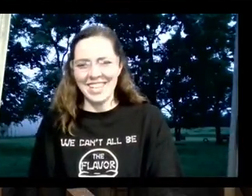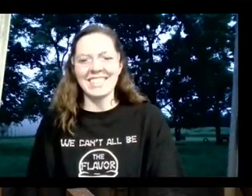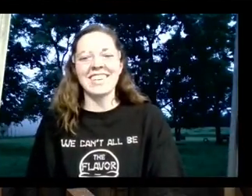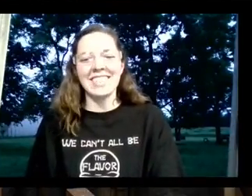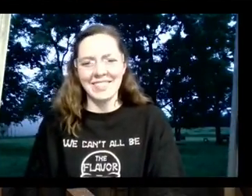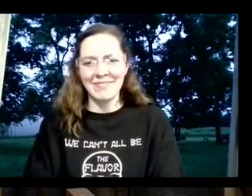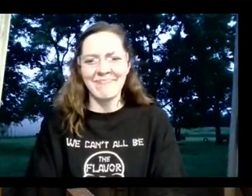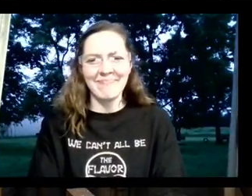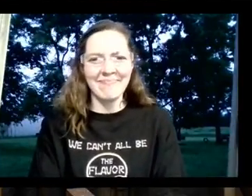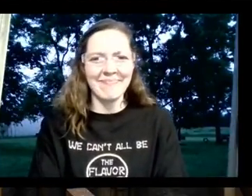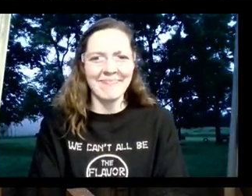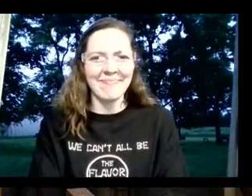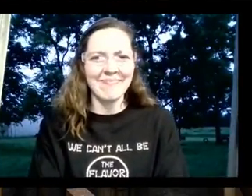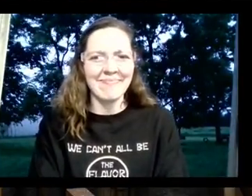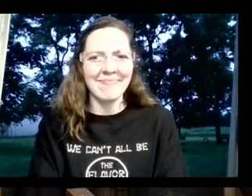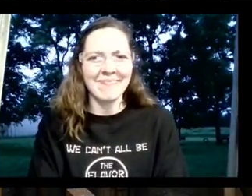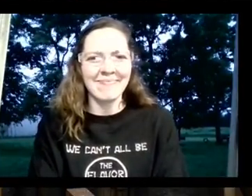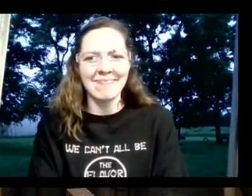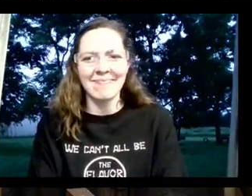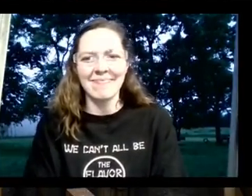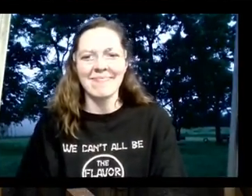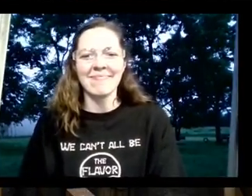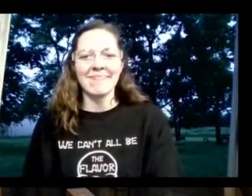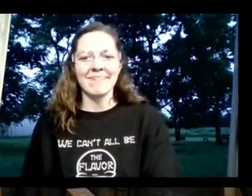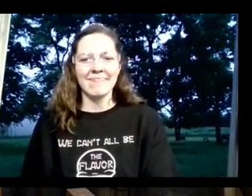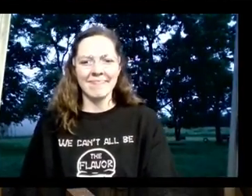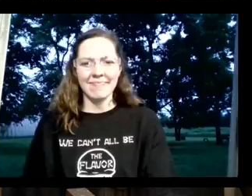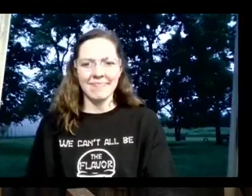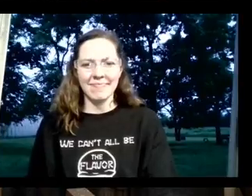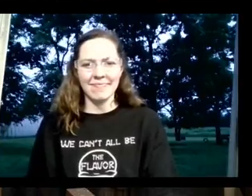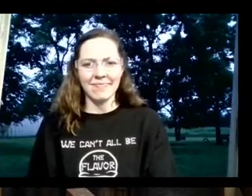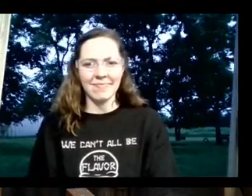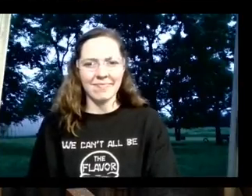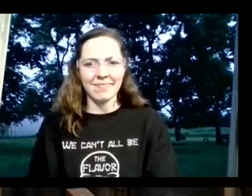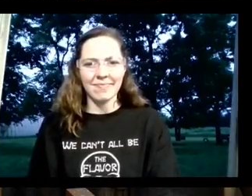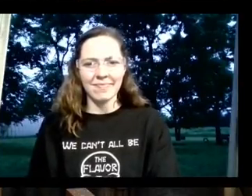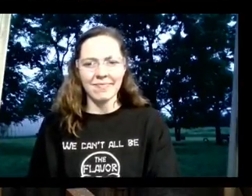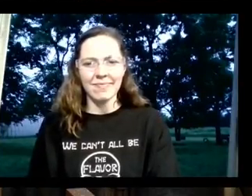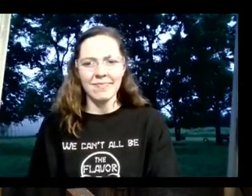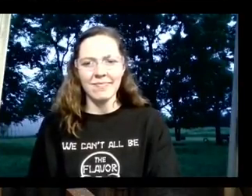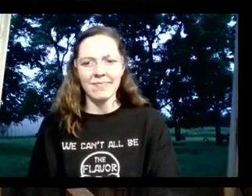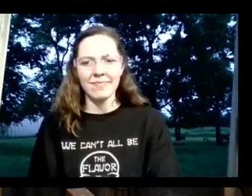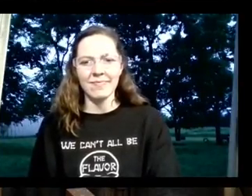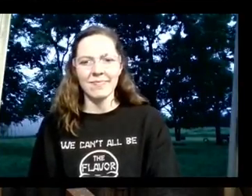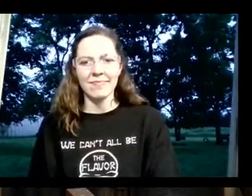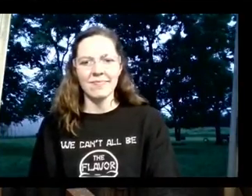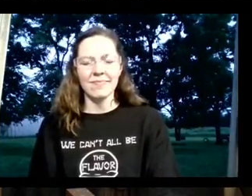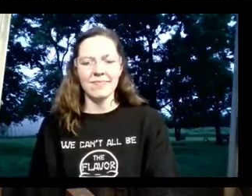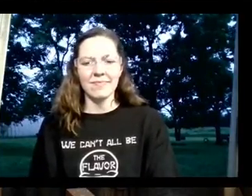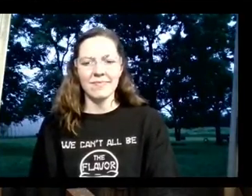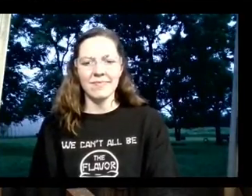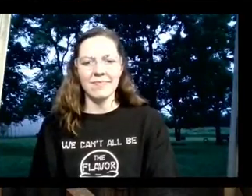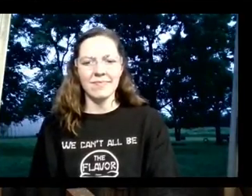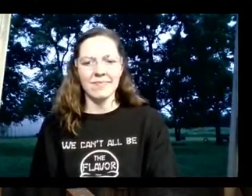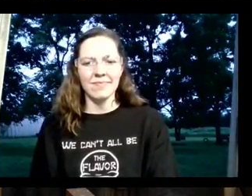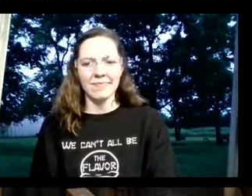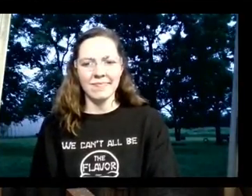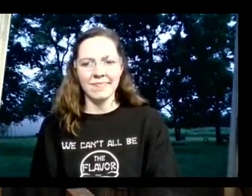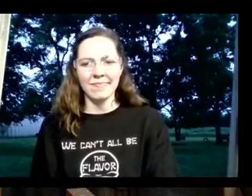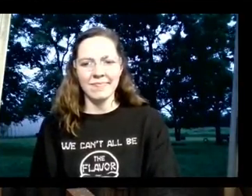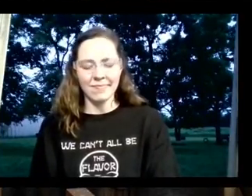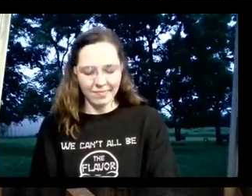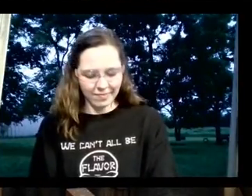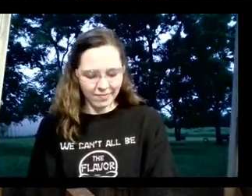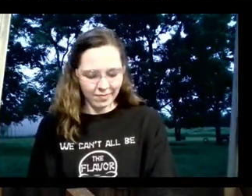How's that sound? Sounds good. Sounds fun. So, thank you all so much for joining us in this stream. Thank you for watching.